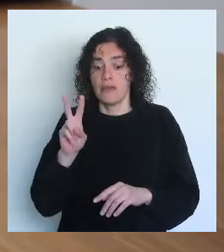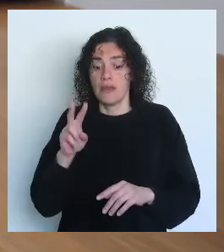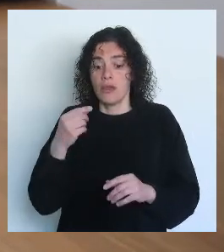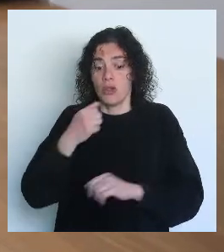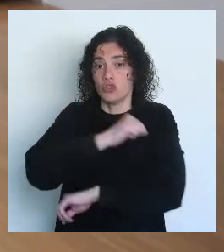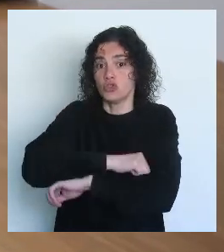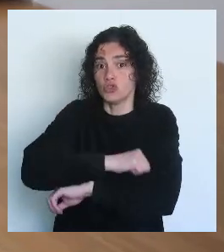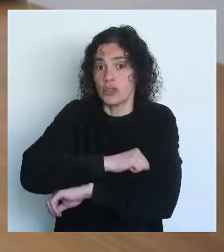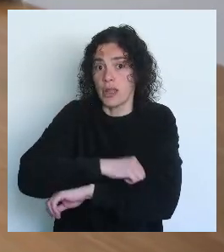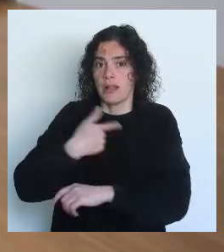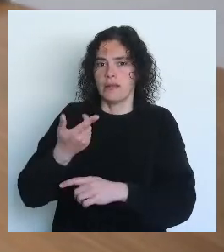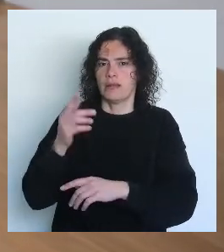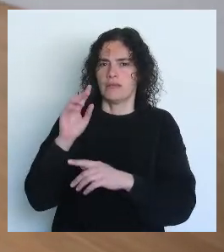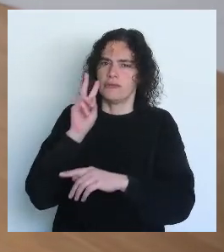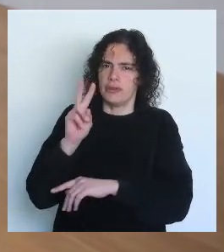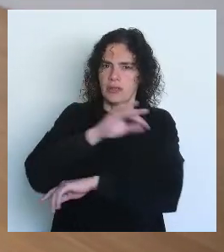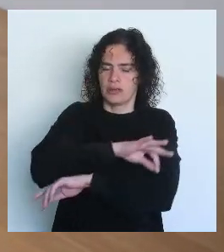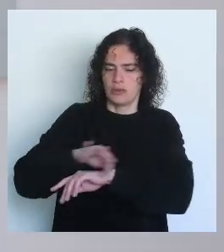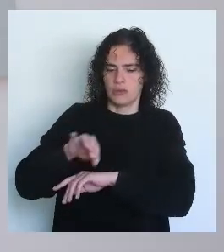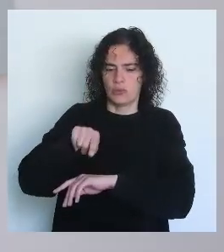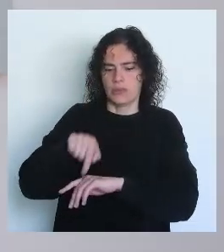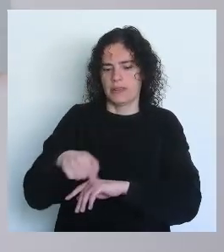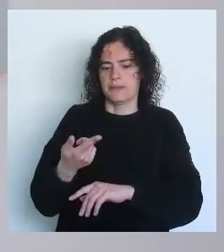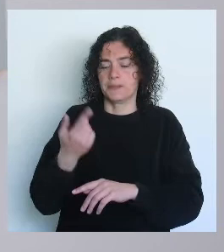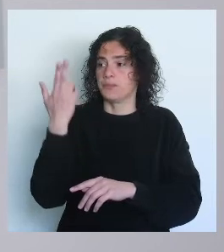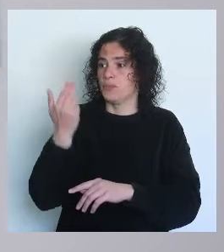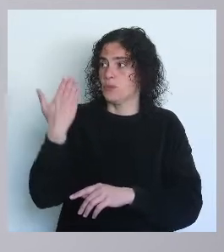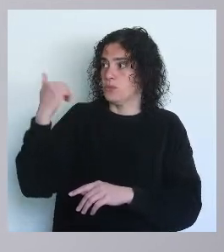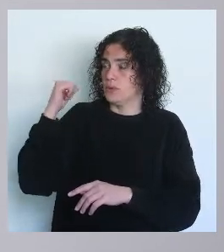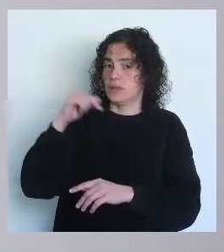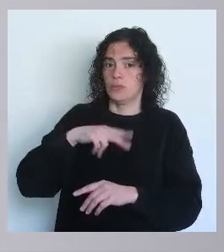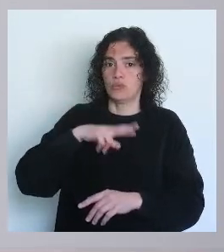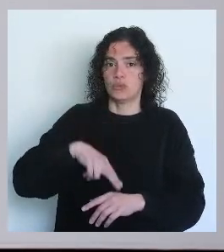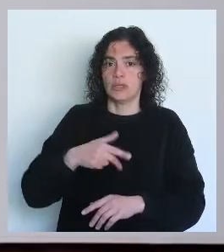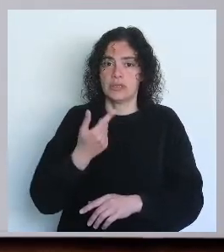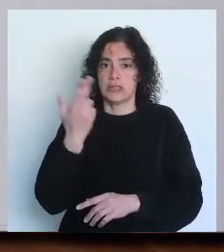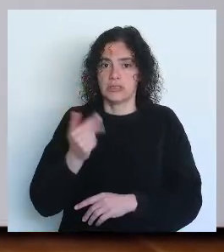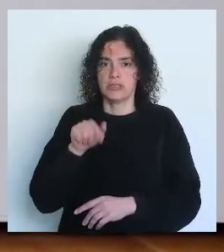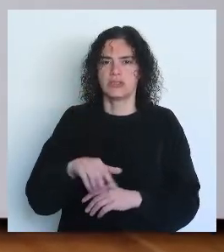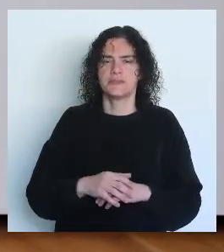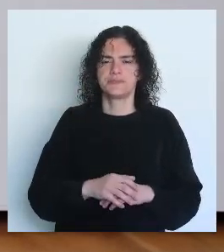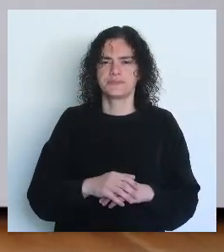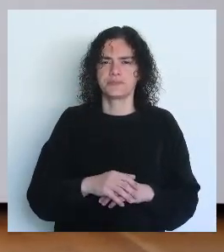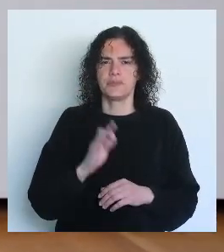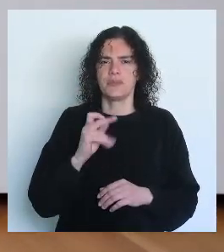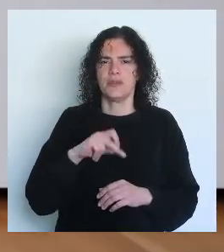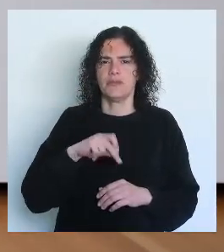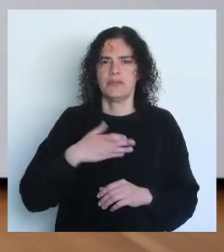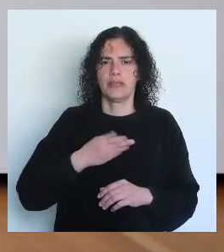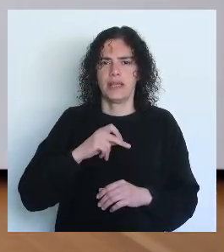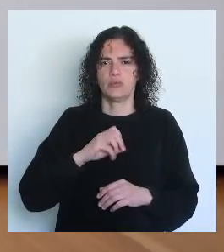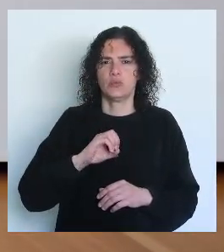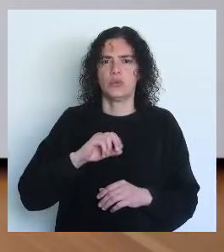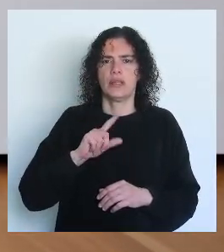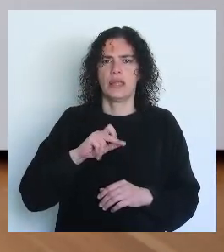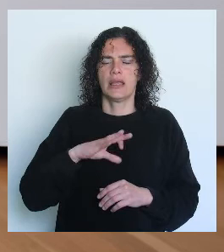and a view of a window, a view of architecture. The painting behind me by the Portuguese artist